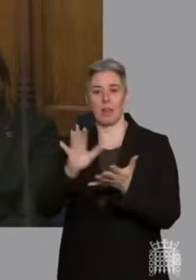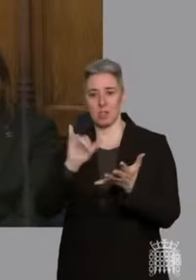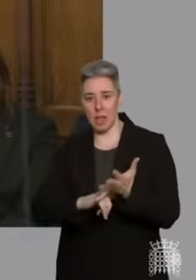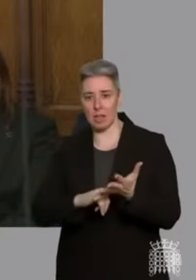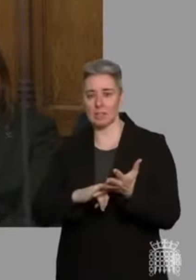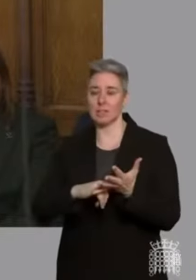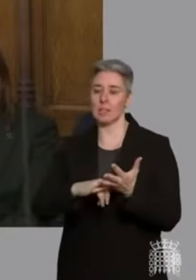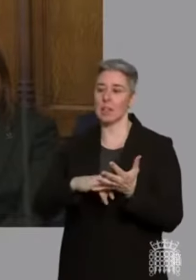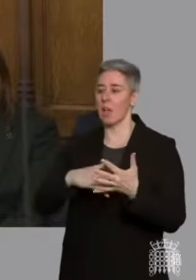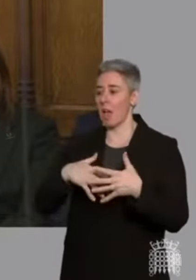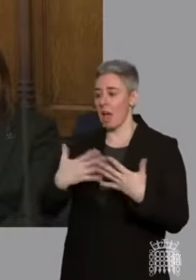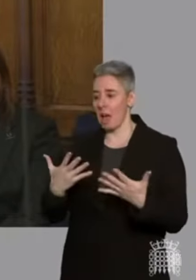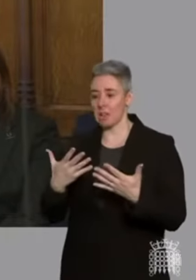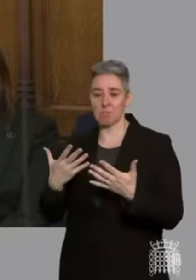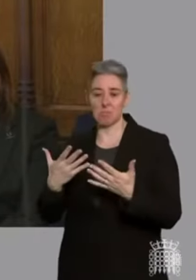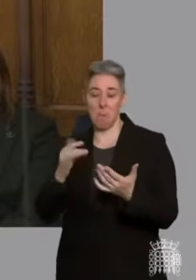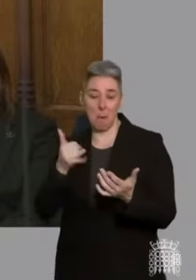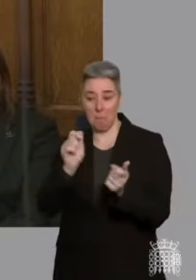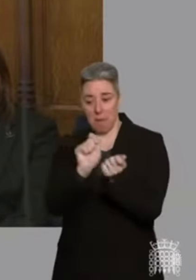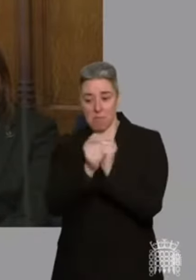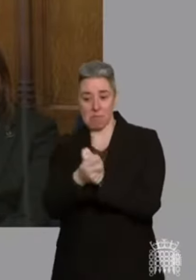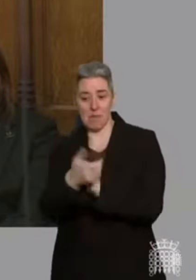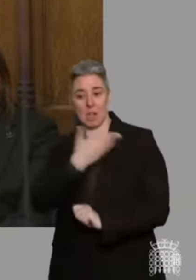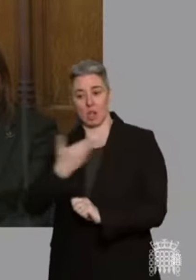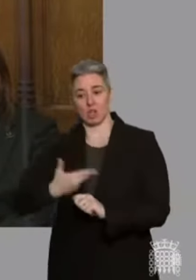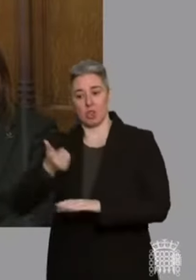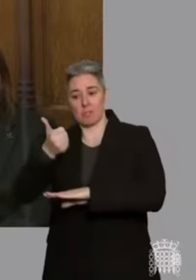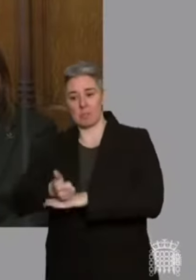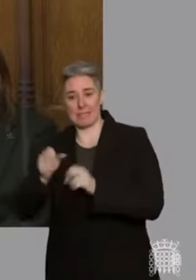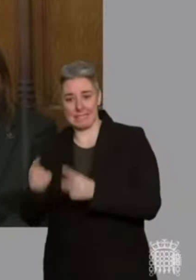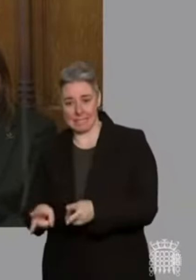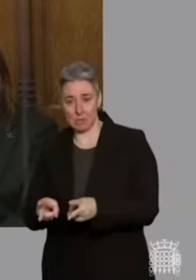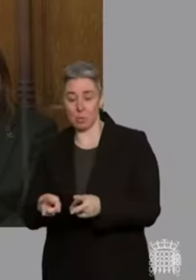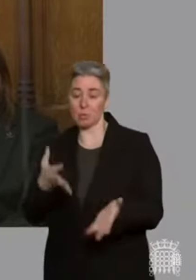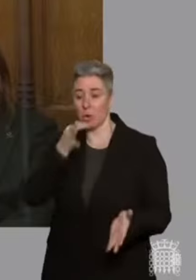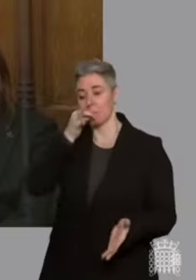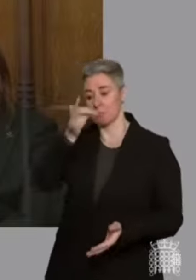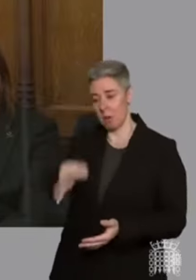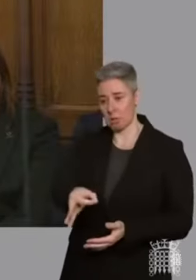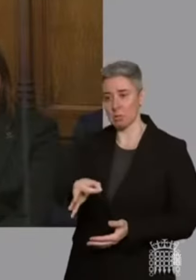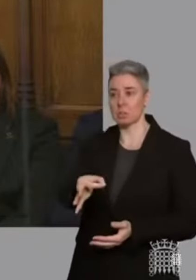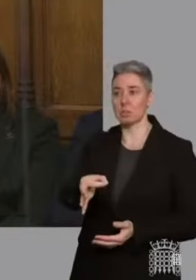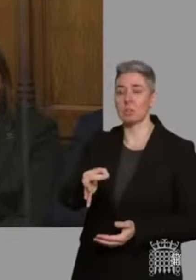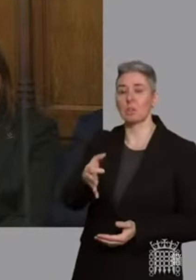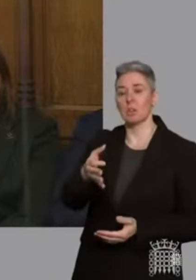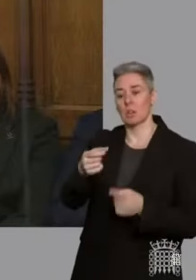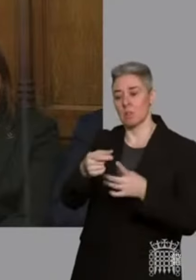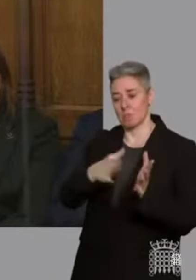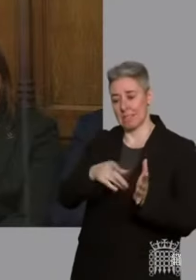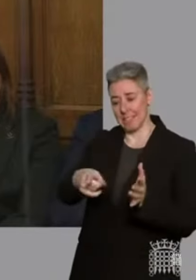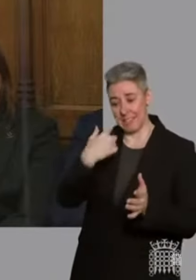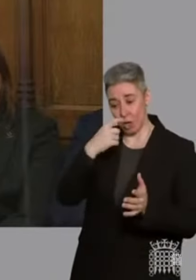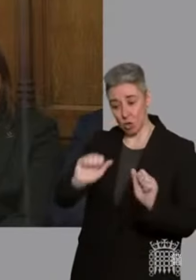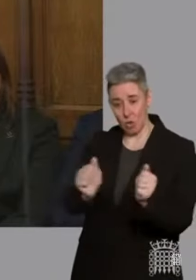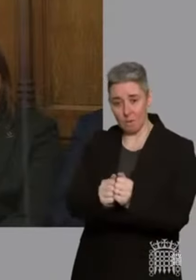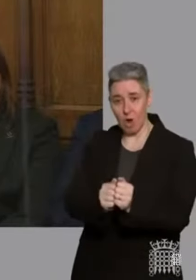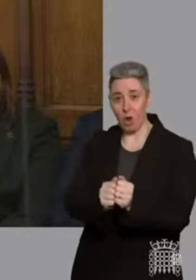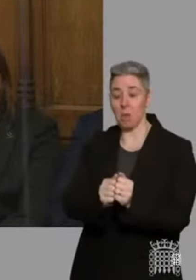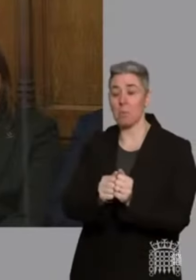So can my right honourable friend confirm that under a Labour government, the NHS will be there for